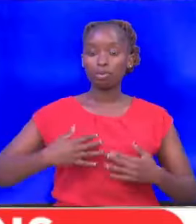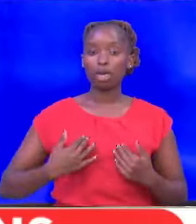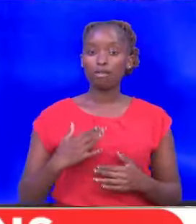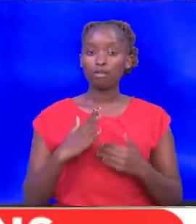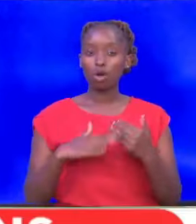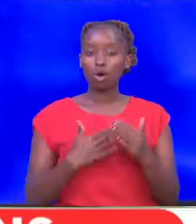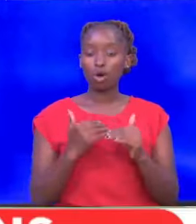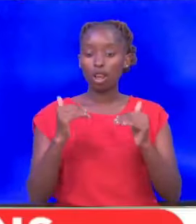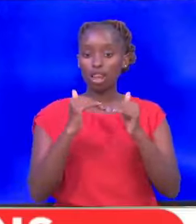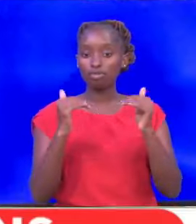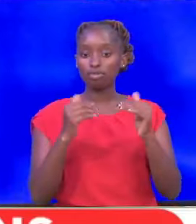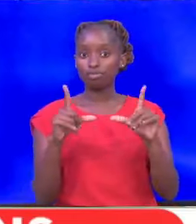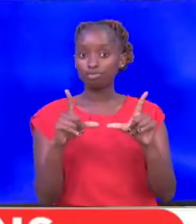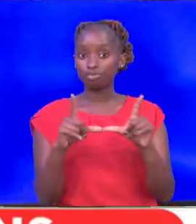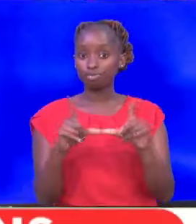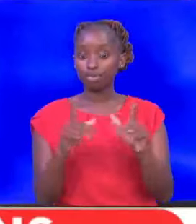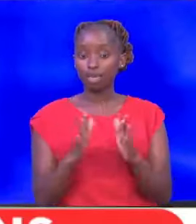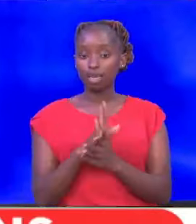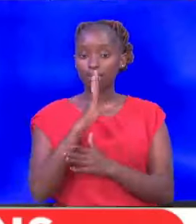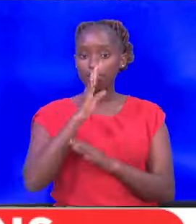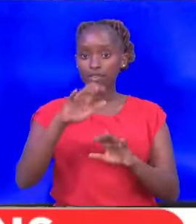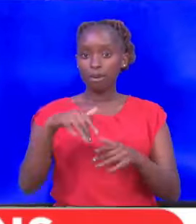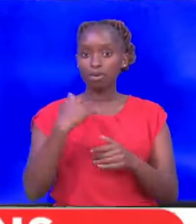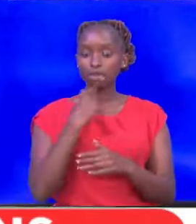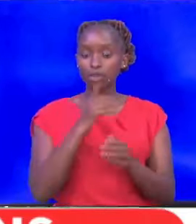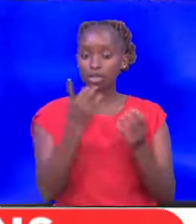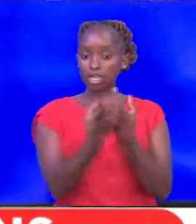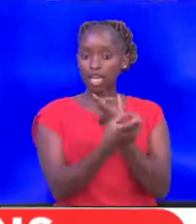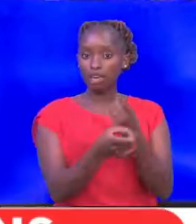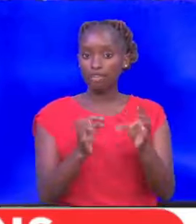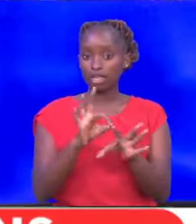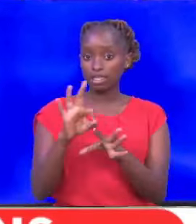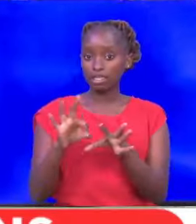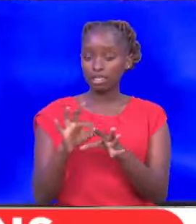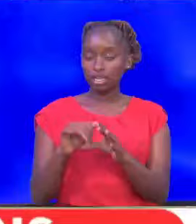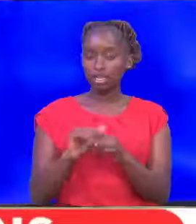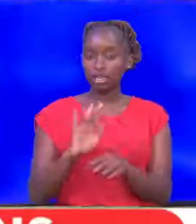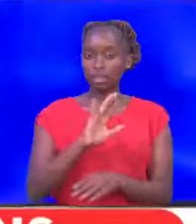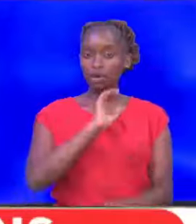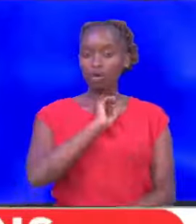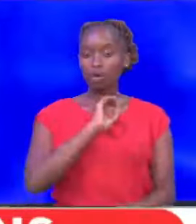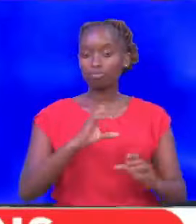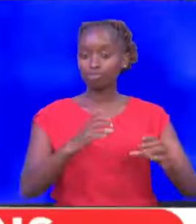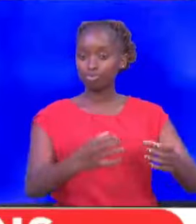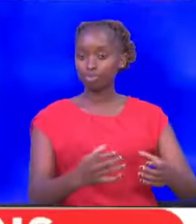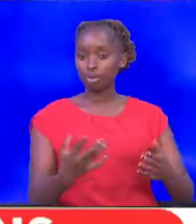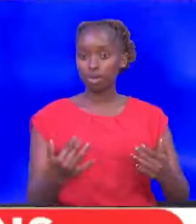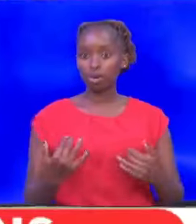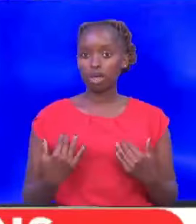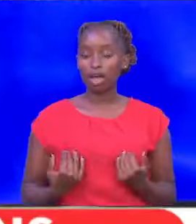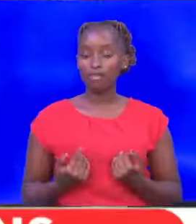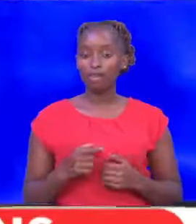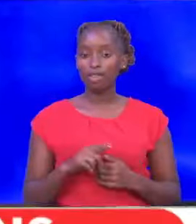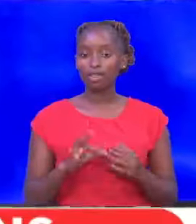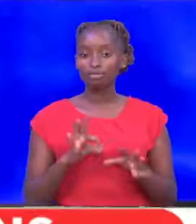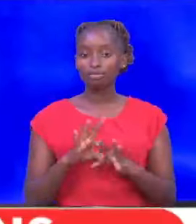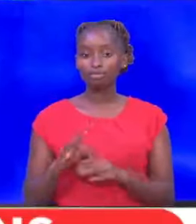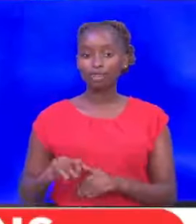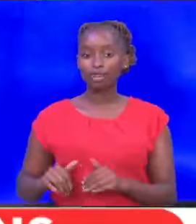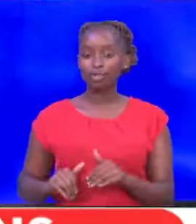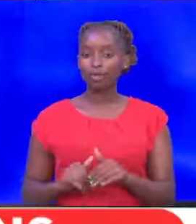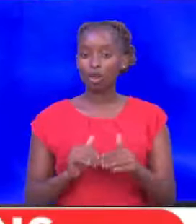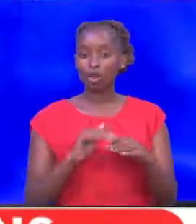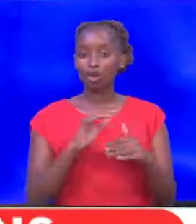O-level certificates and be farmers who have delivered tea to their respective factories. Now, the elections follow an out-of-court